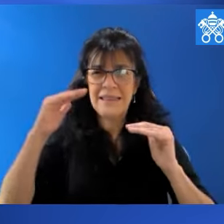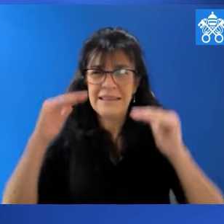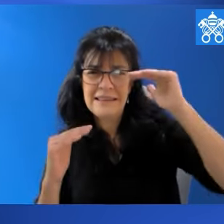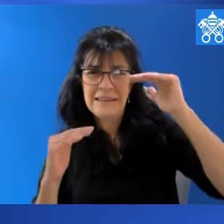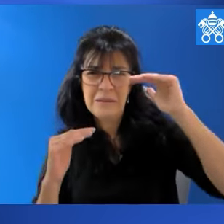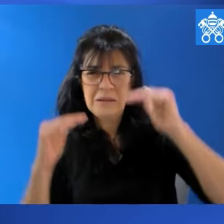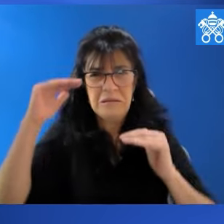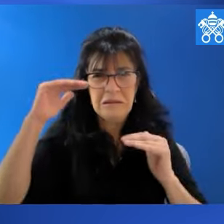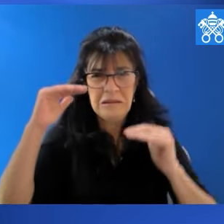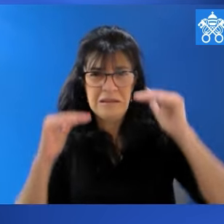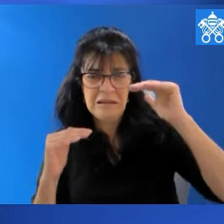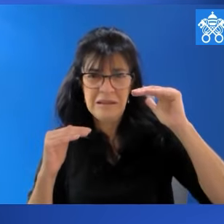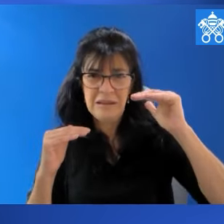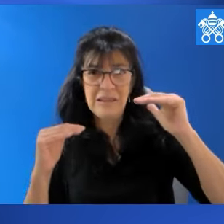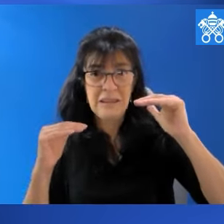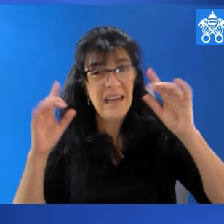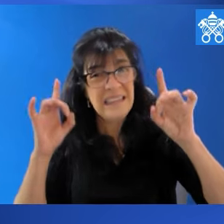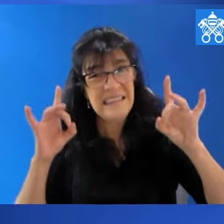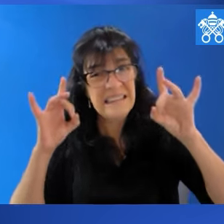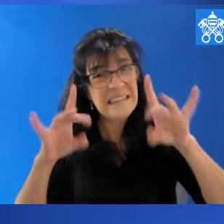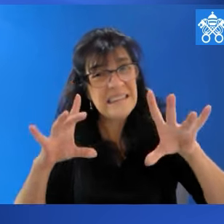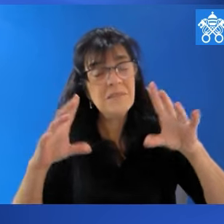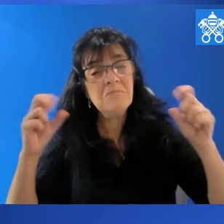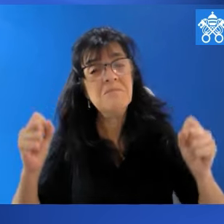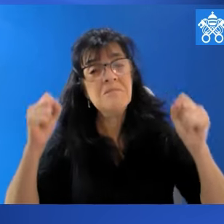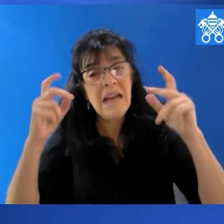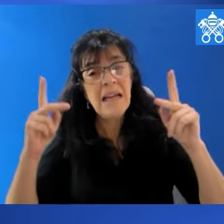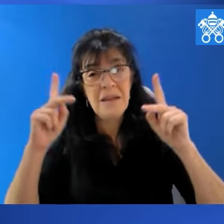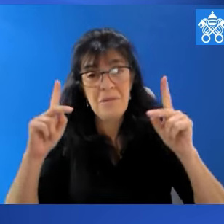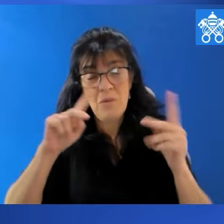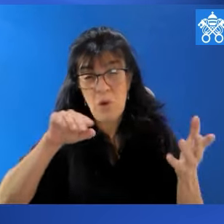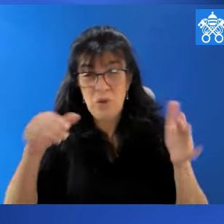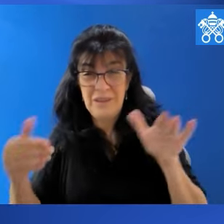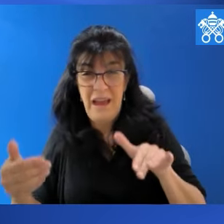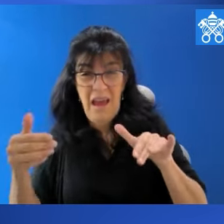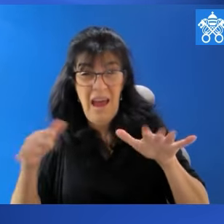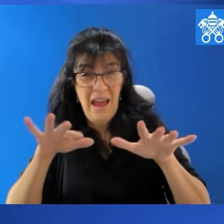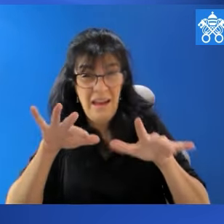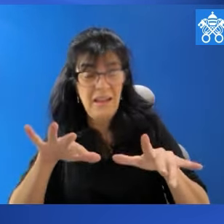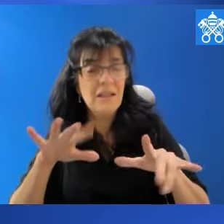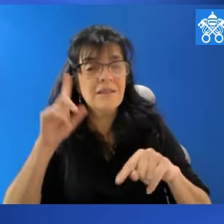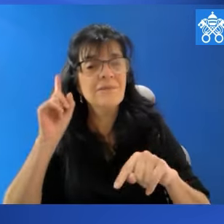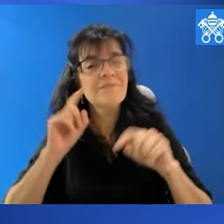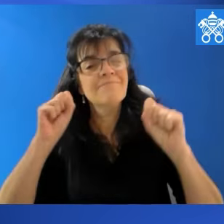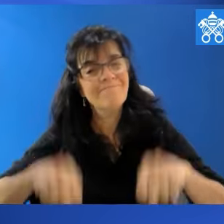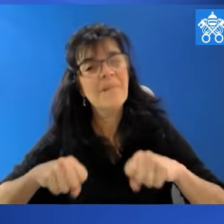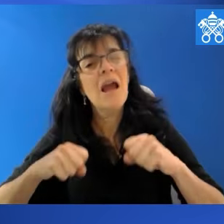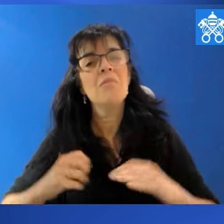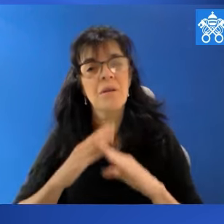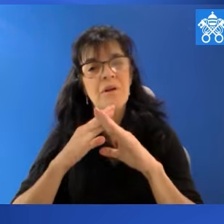And the tragedy is that many, the majority of these deaths, could have been